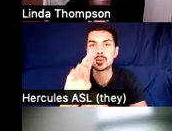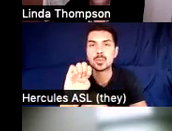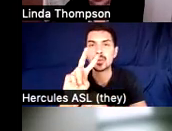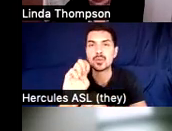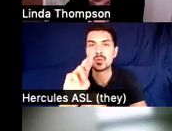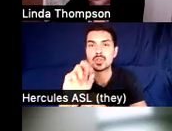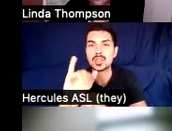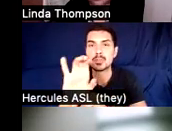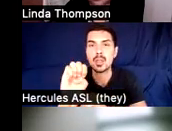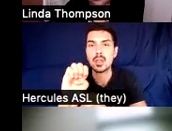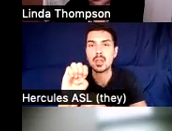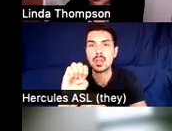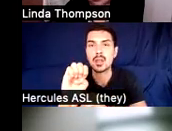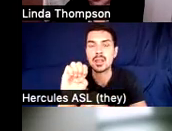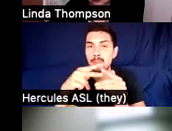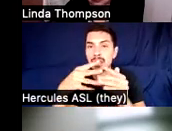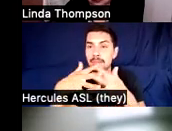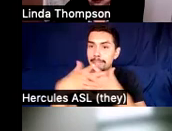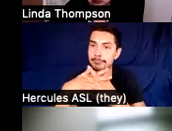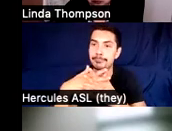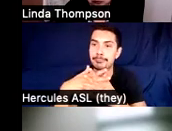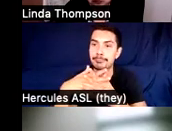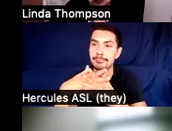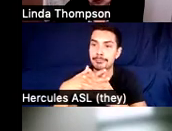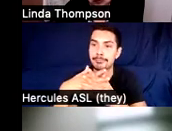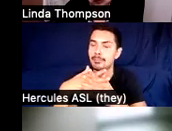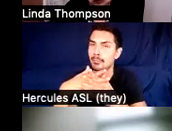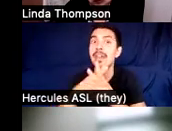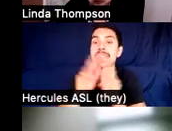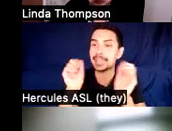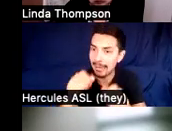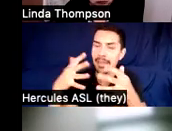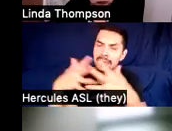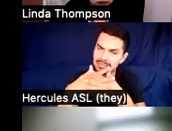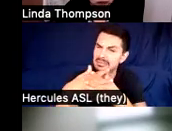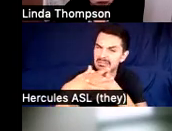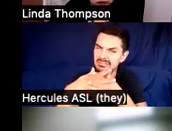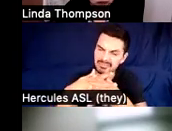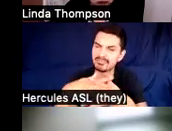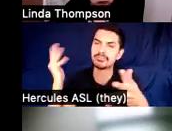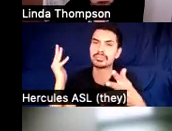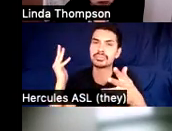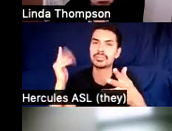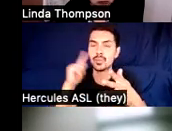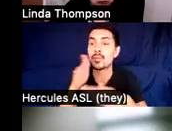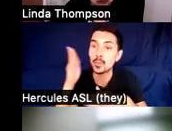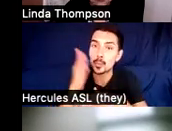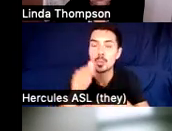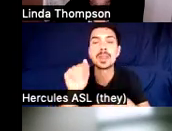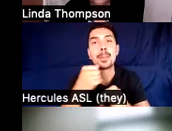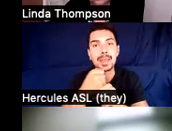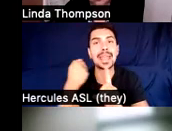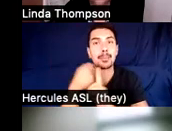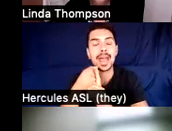the personal work that we do on ourselves and within our families and for the future generations, like that makes an impact, and that